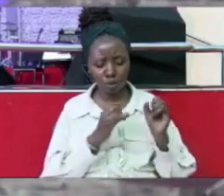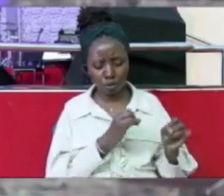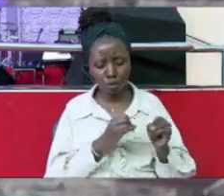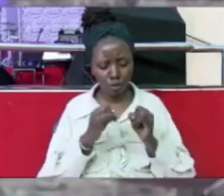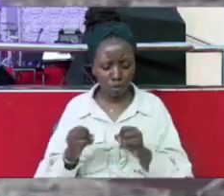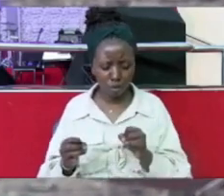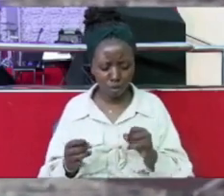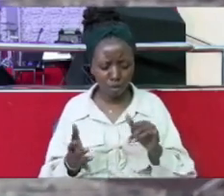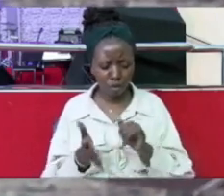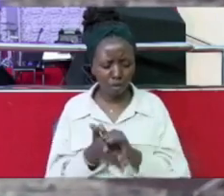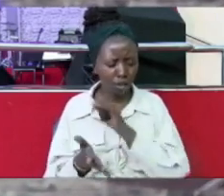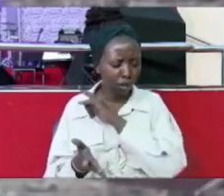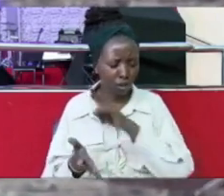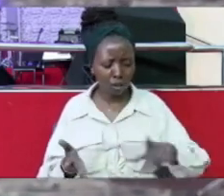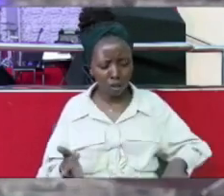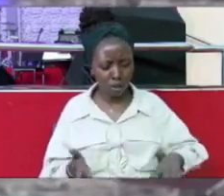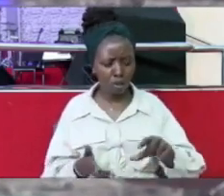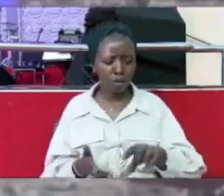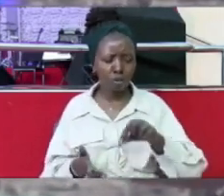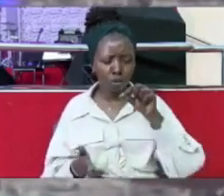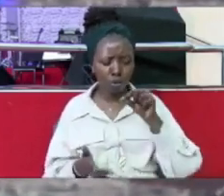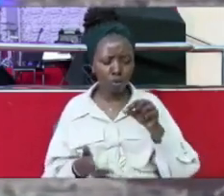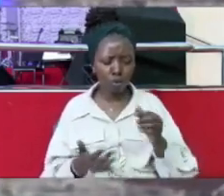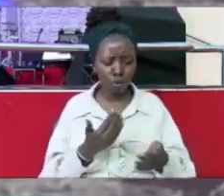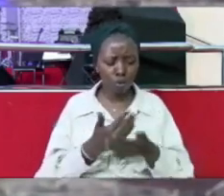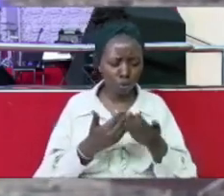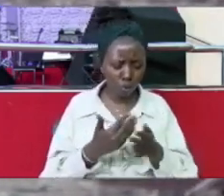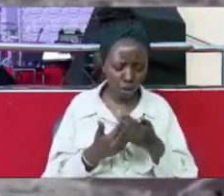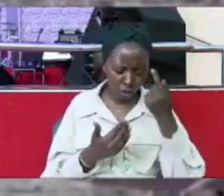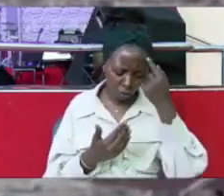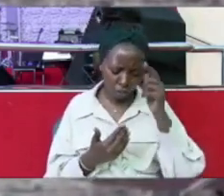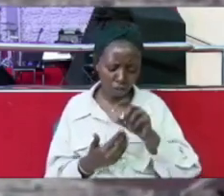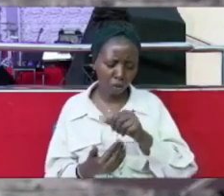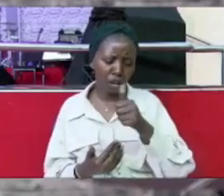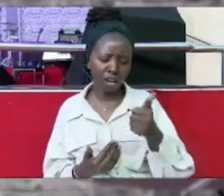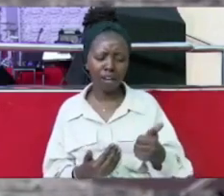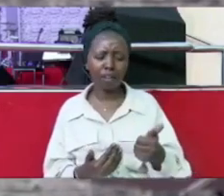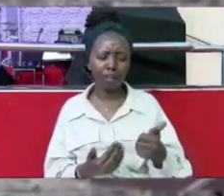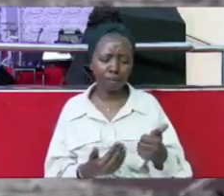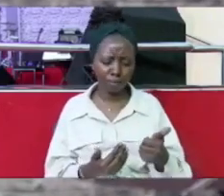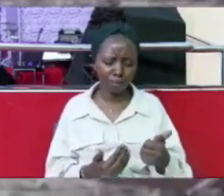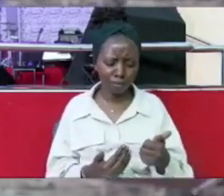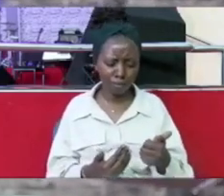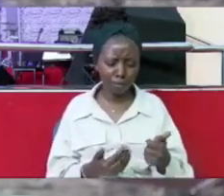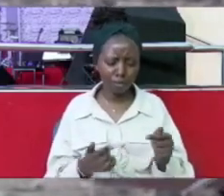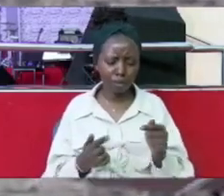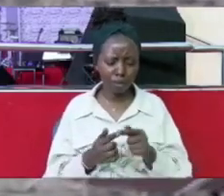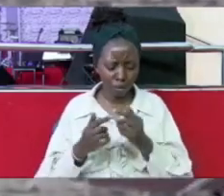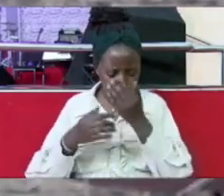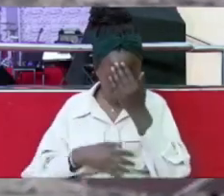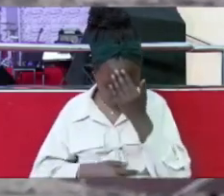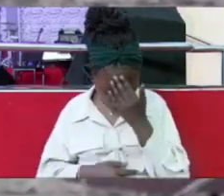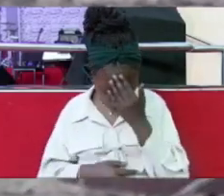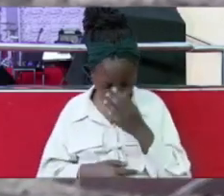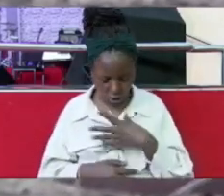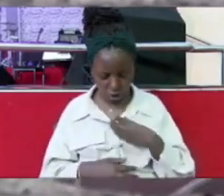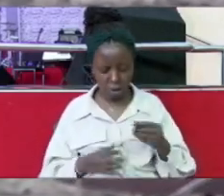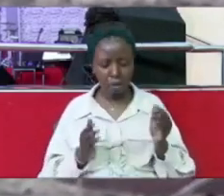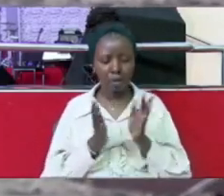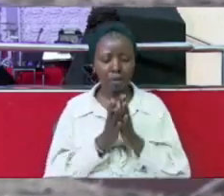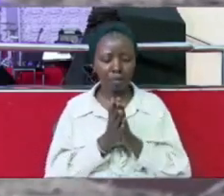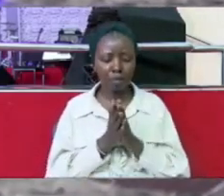And that Lord, you choose empathy and not apathy. To the honor and to the praise, Lord, of your holy name.